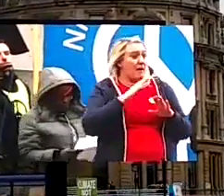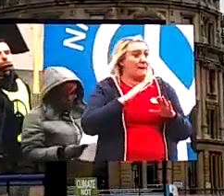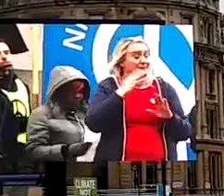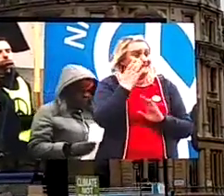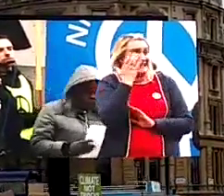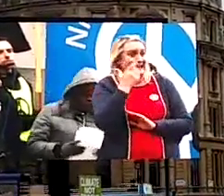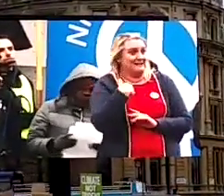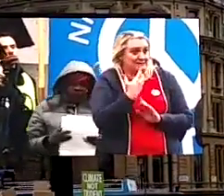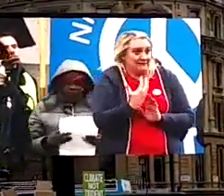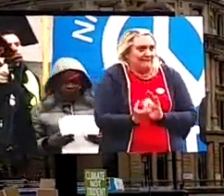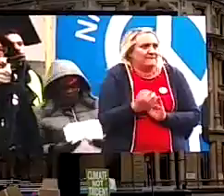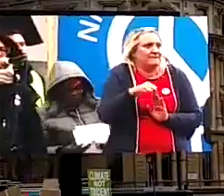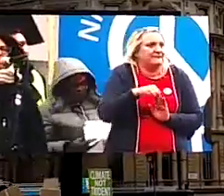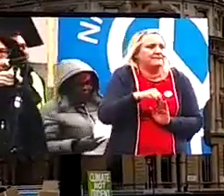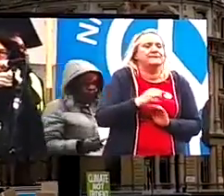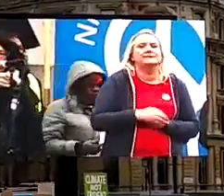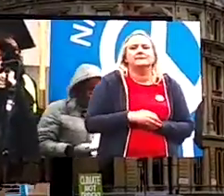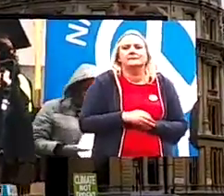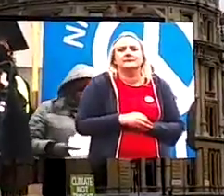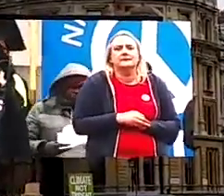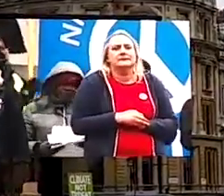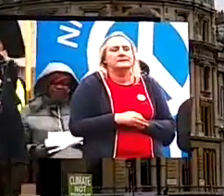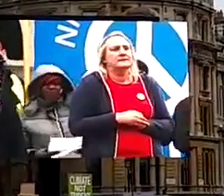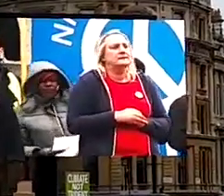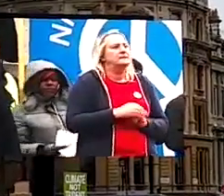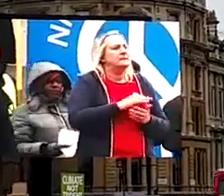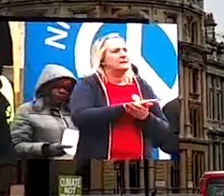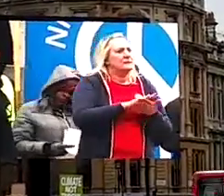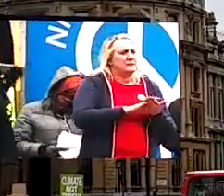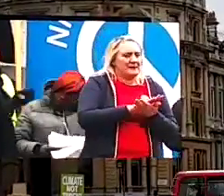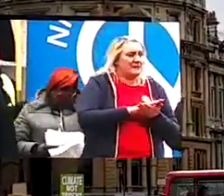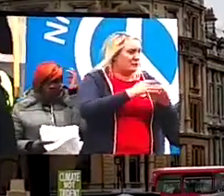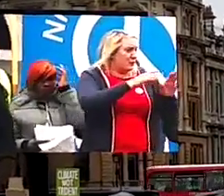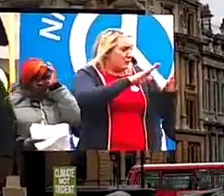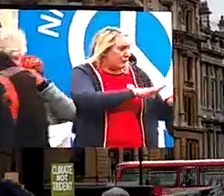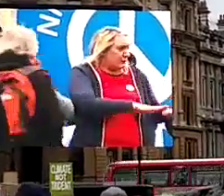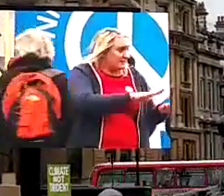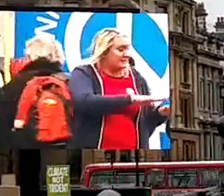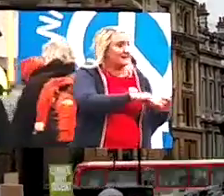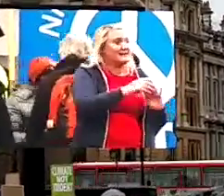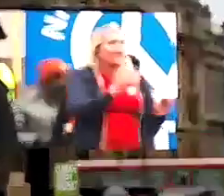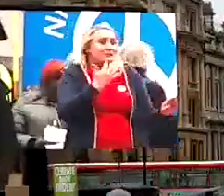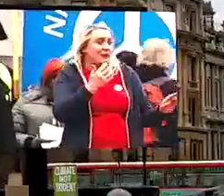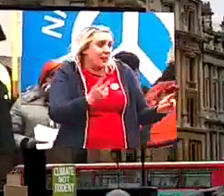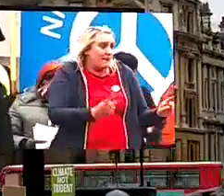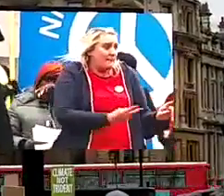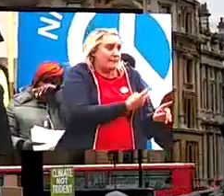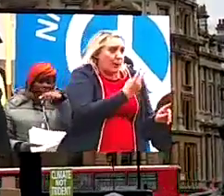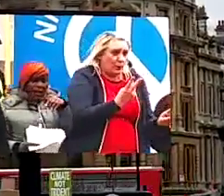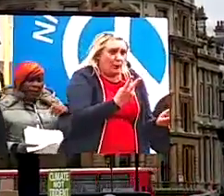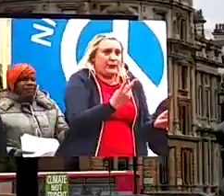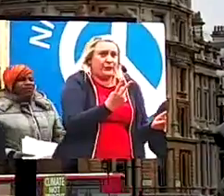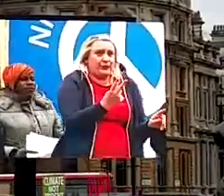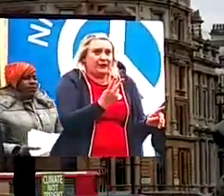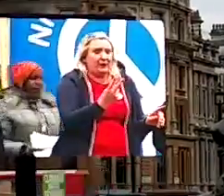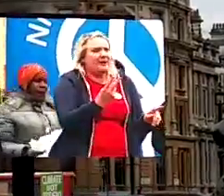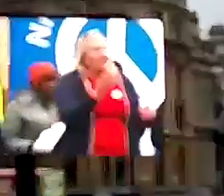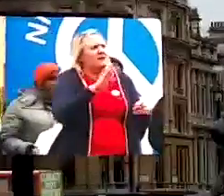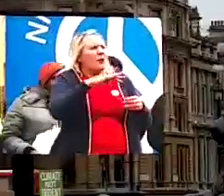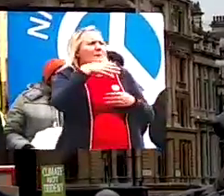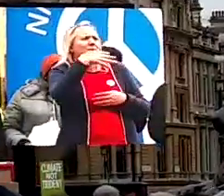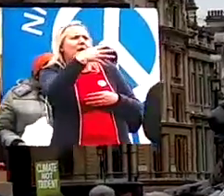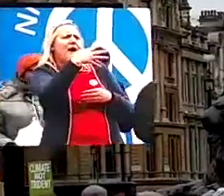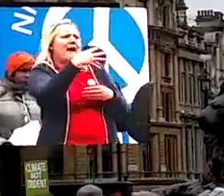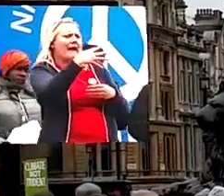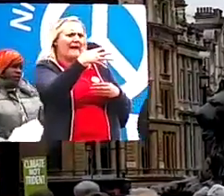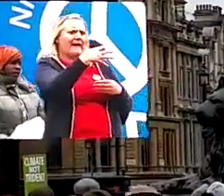state. But that makes us both, Britain and Israel, two of nine